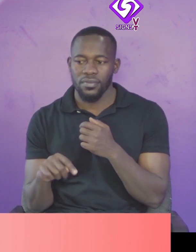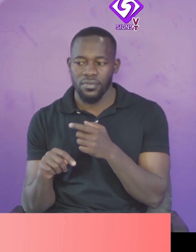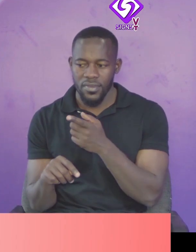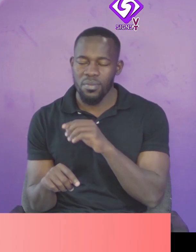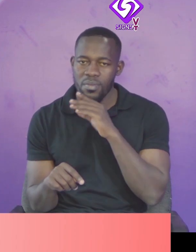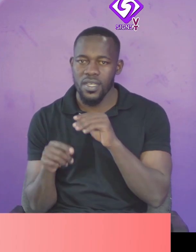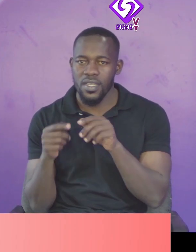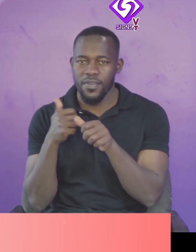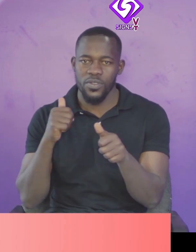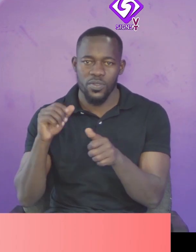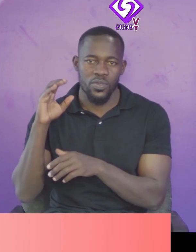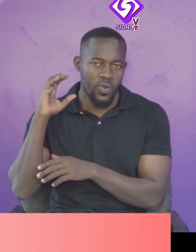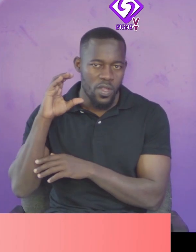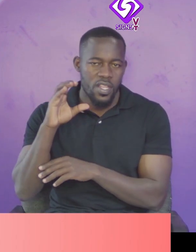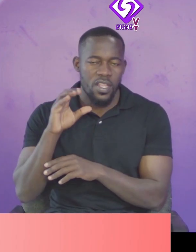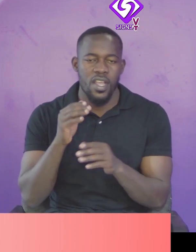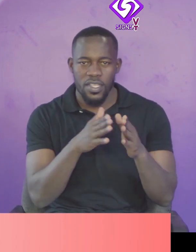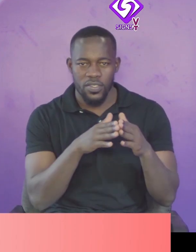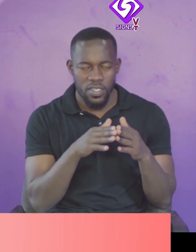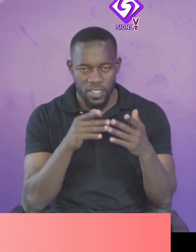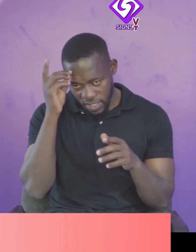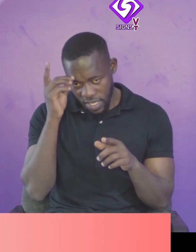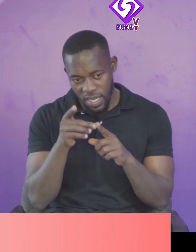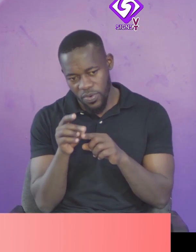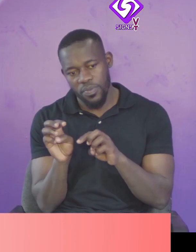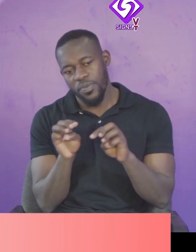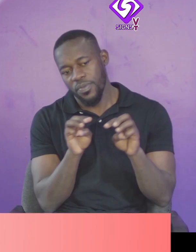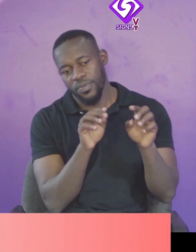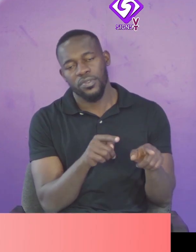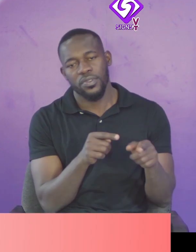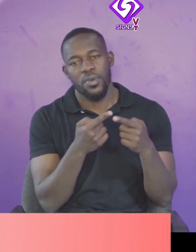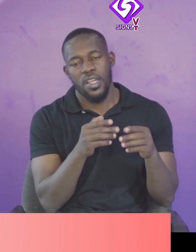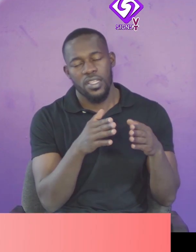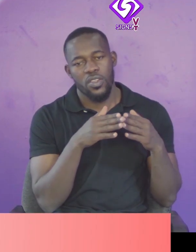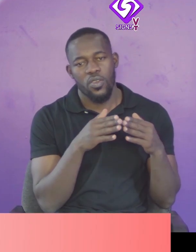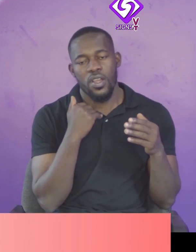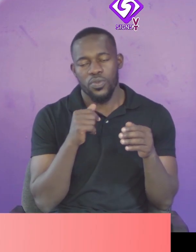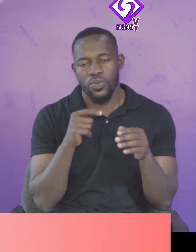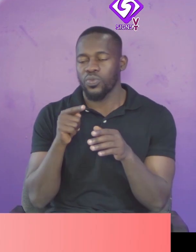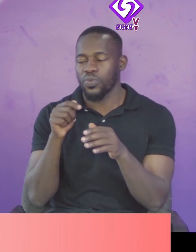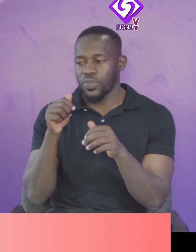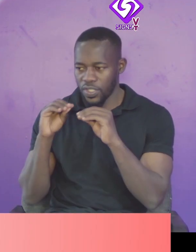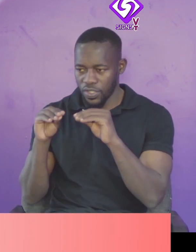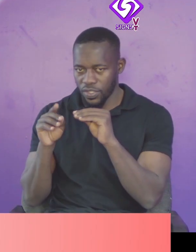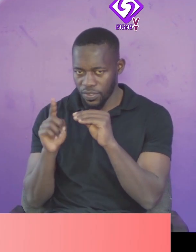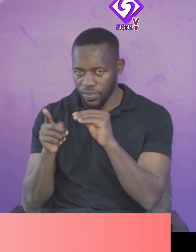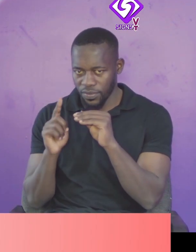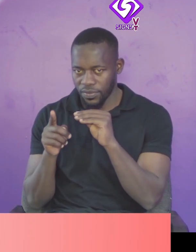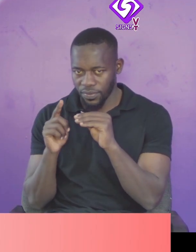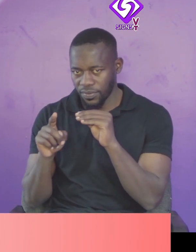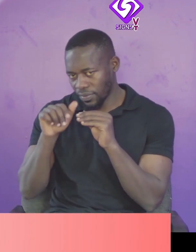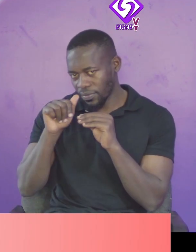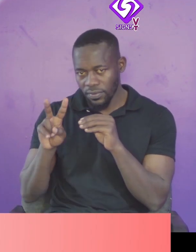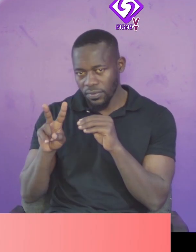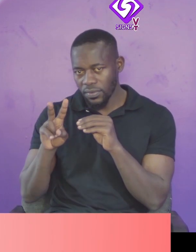and decided to go the other way, so that we teach them how football is being played. And if we win today, that will show that